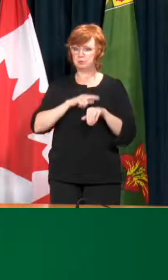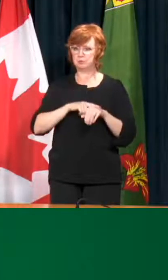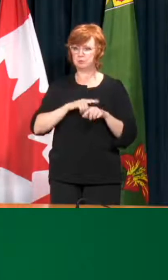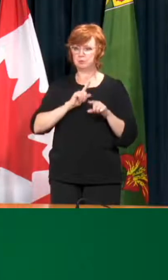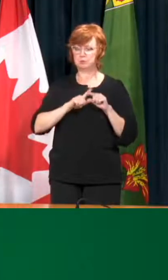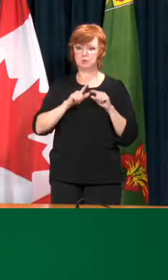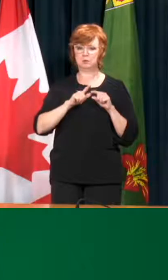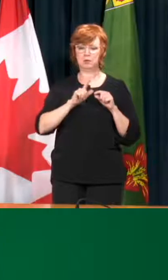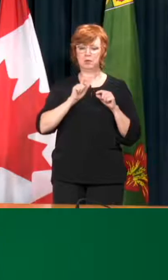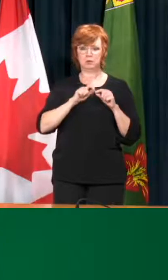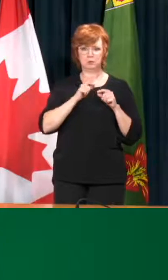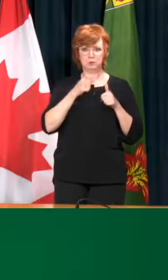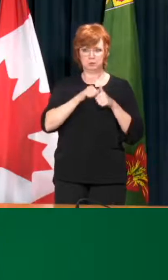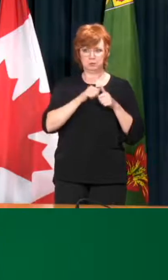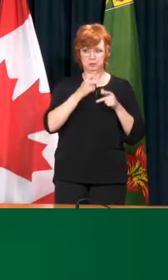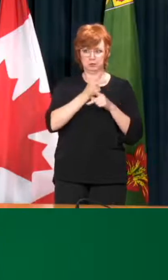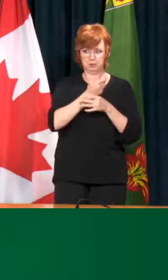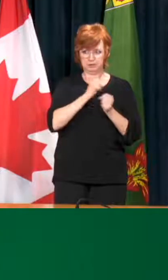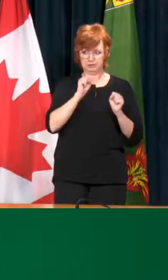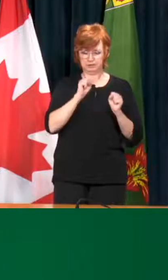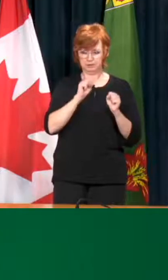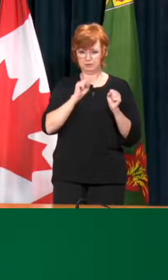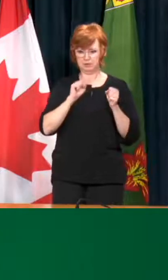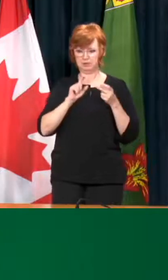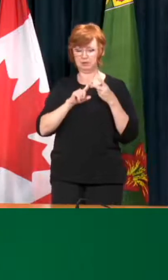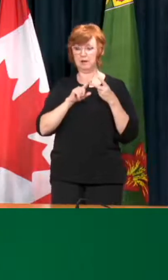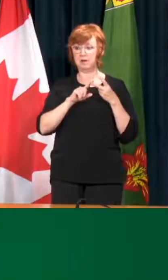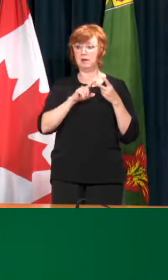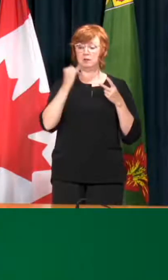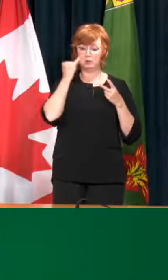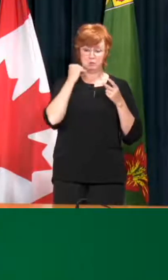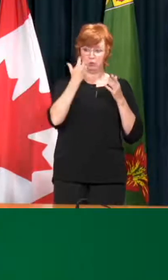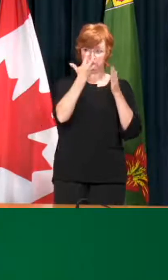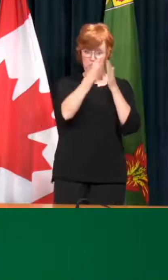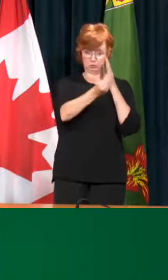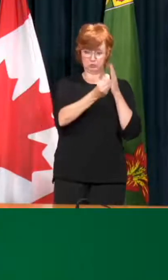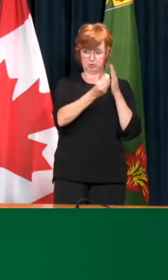is being served are even smaller at 30. And we already know that